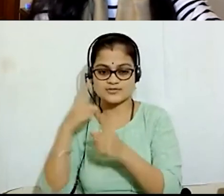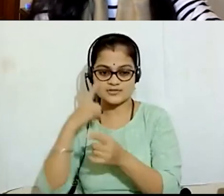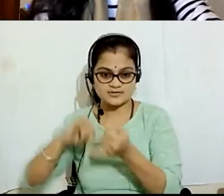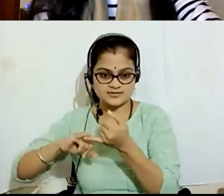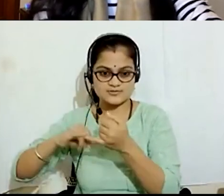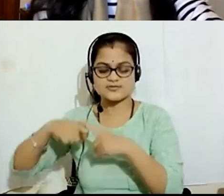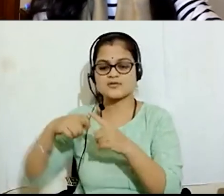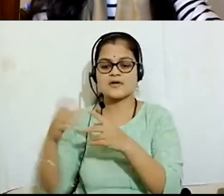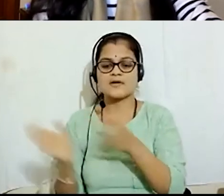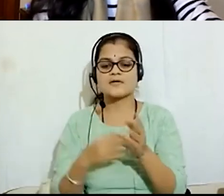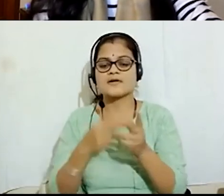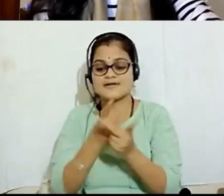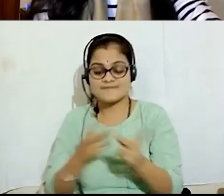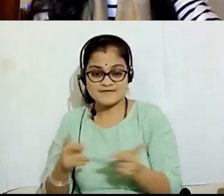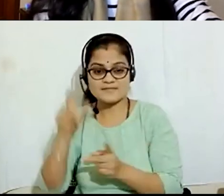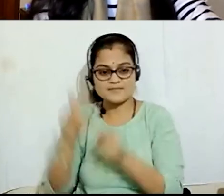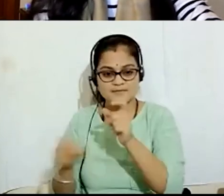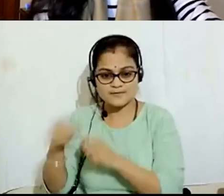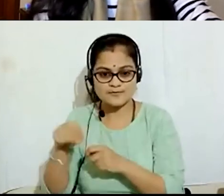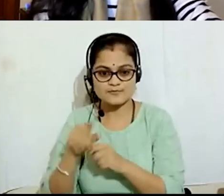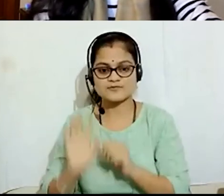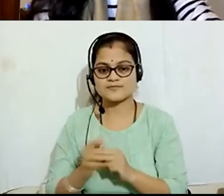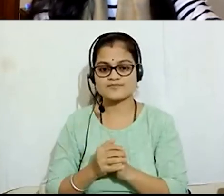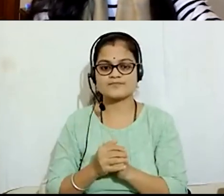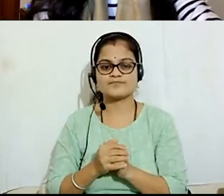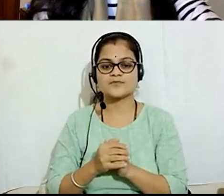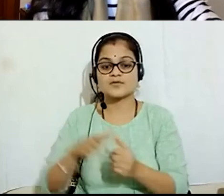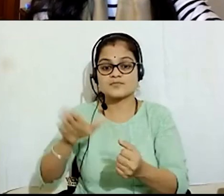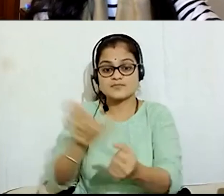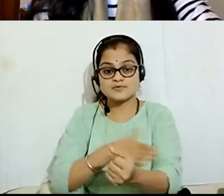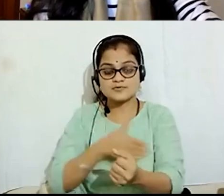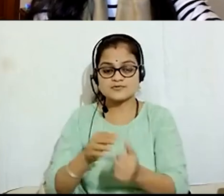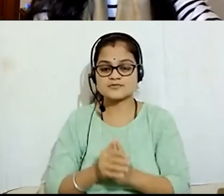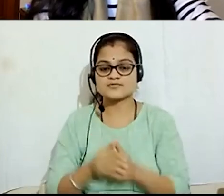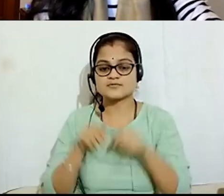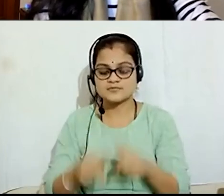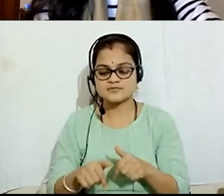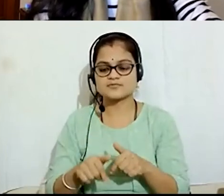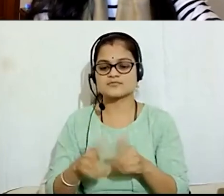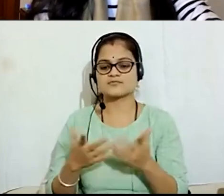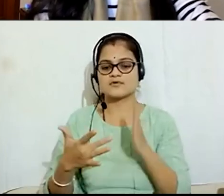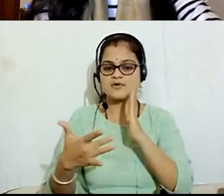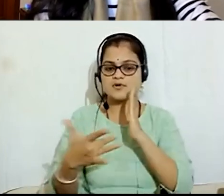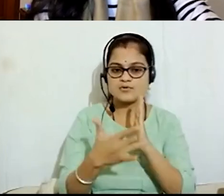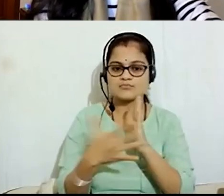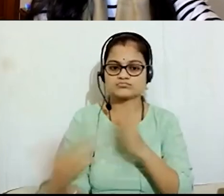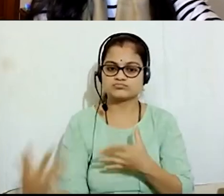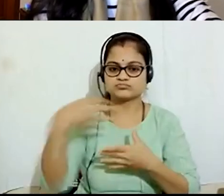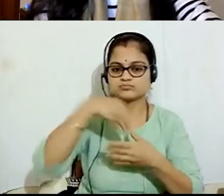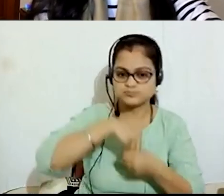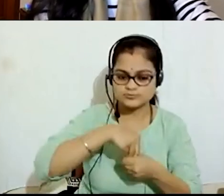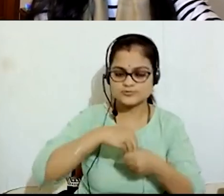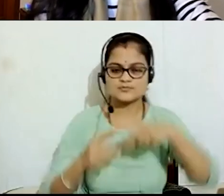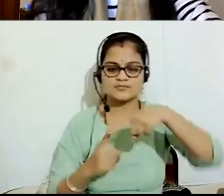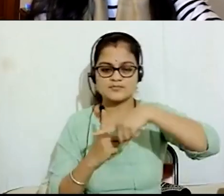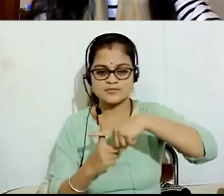Mahadevan. His exploration of breaking musical borders led him into the world of electronic music and to the